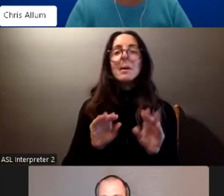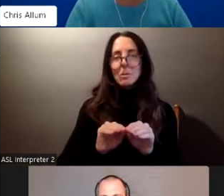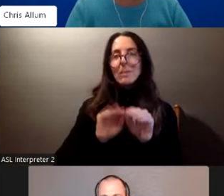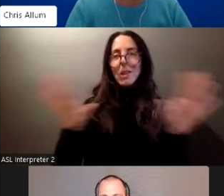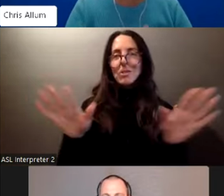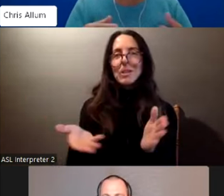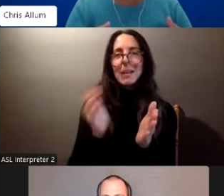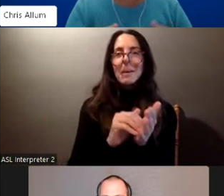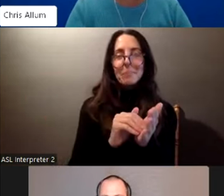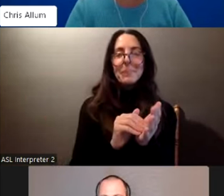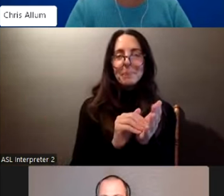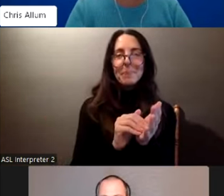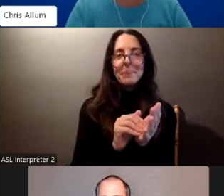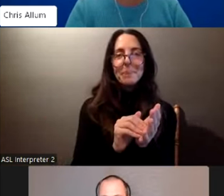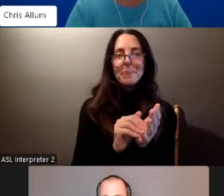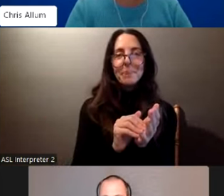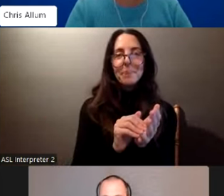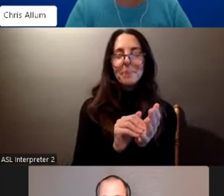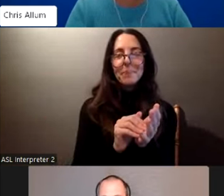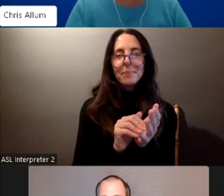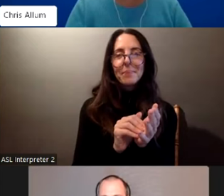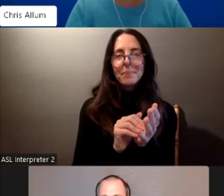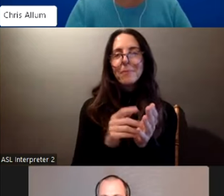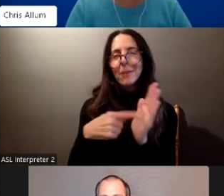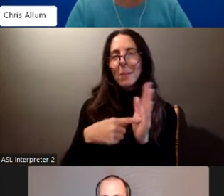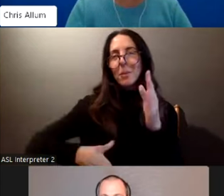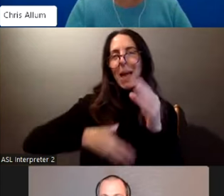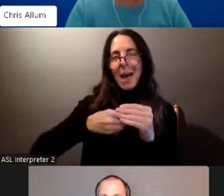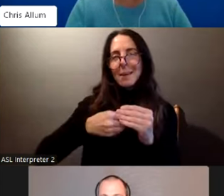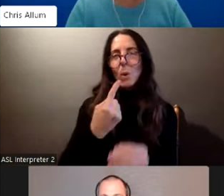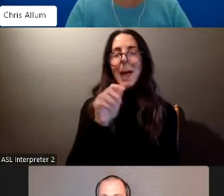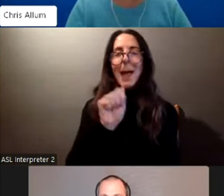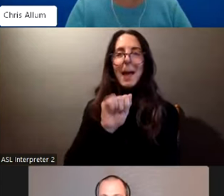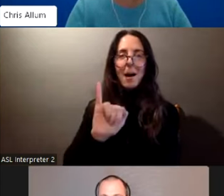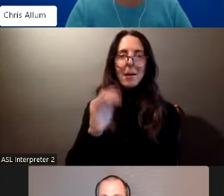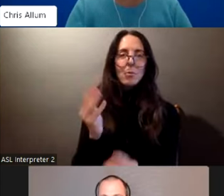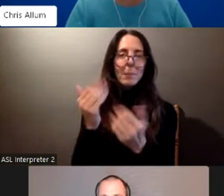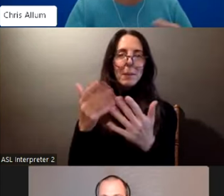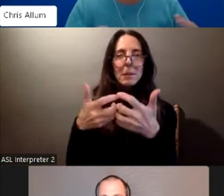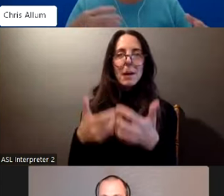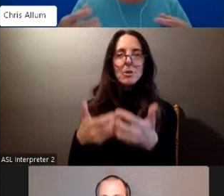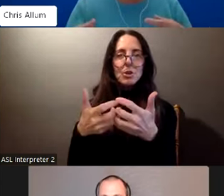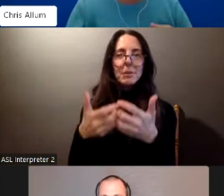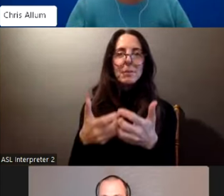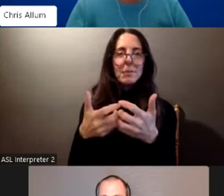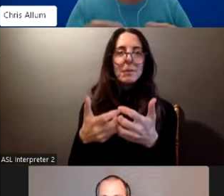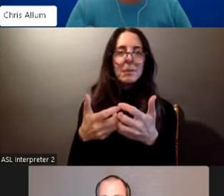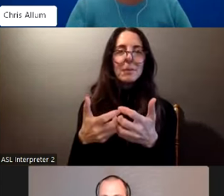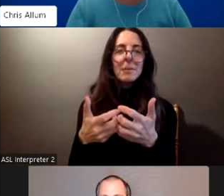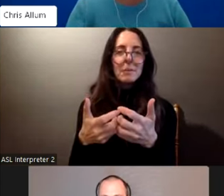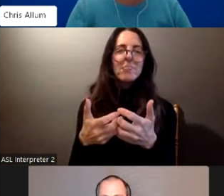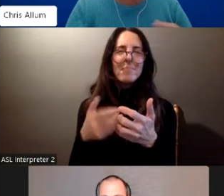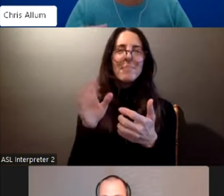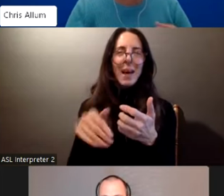behind the website, one of them being an AI recommendation engine, which will,